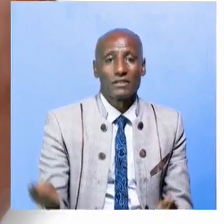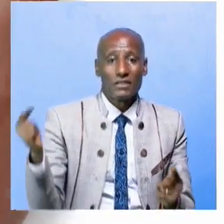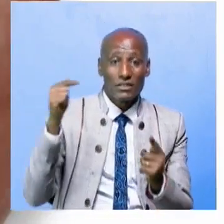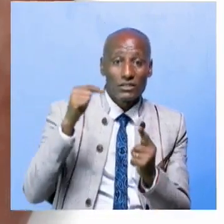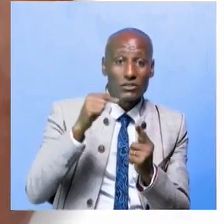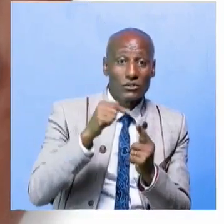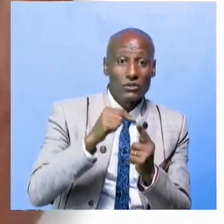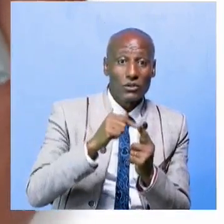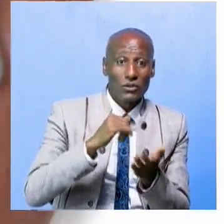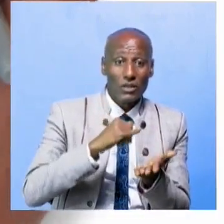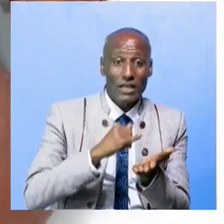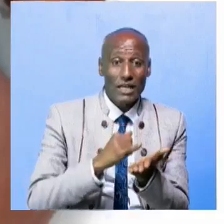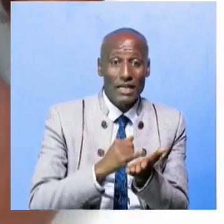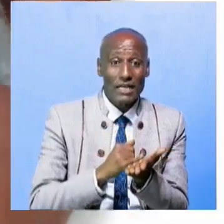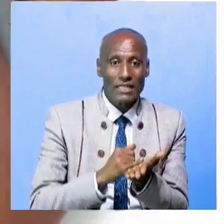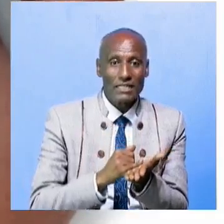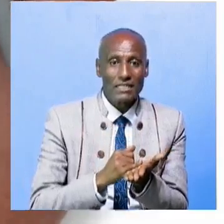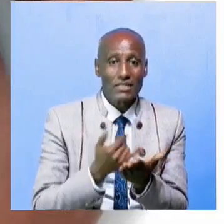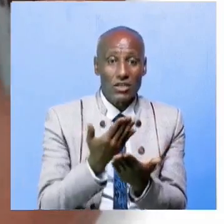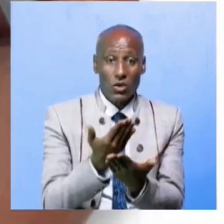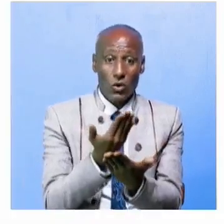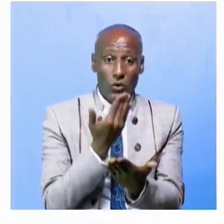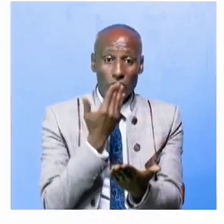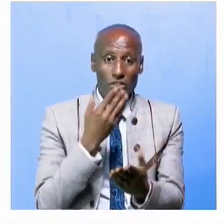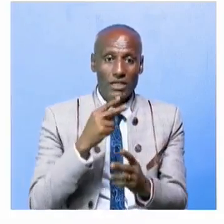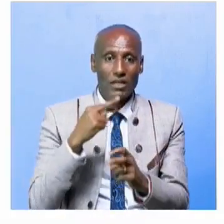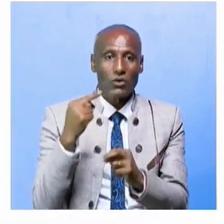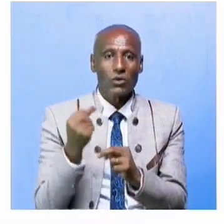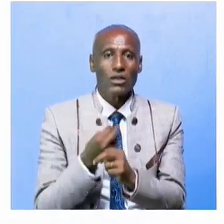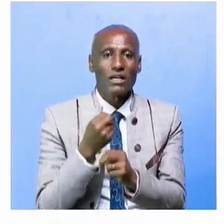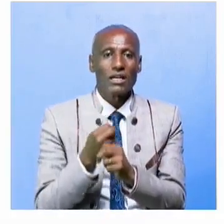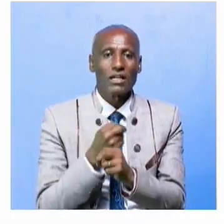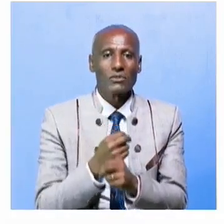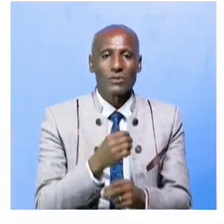to its original or natural state.